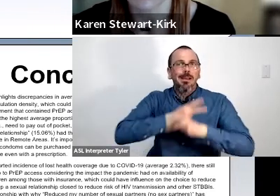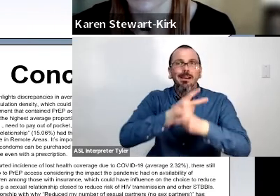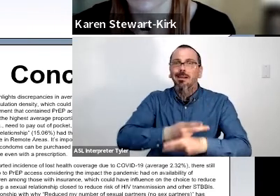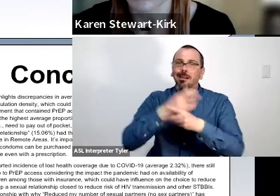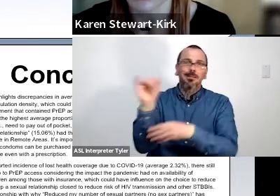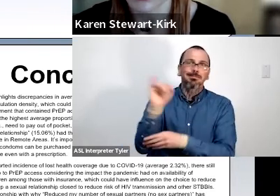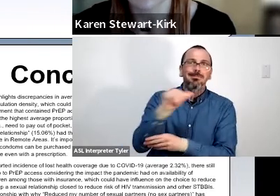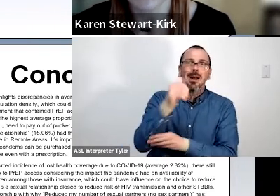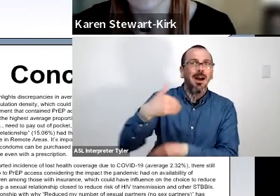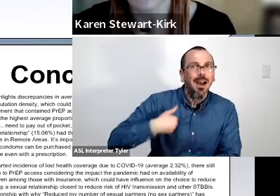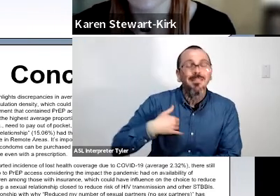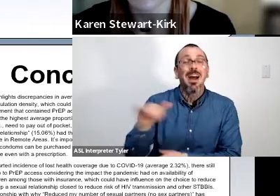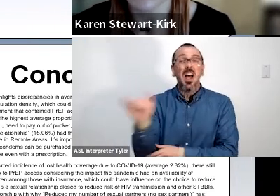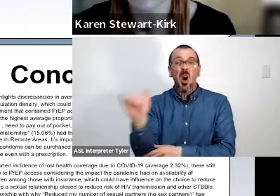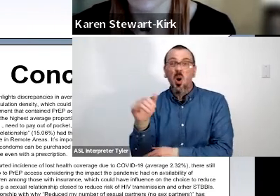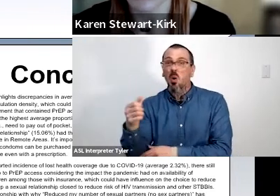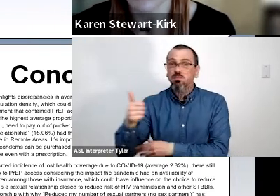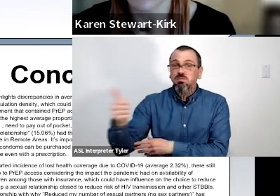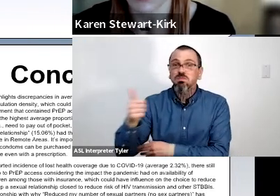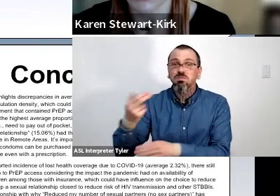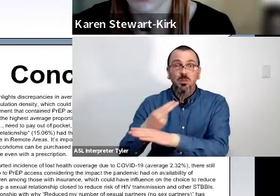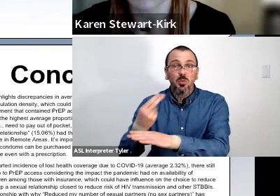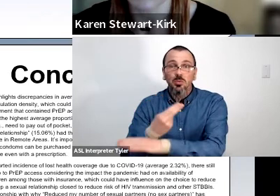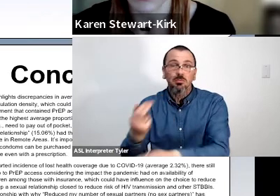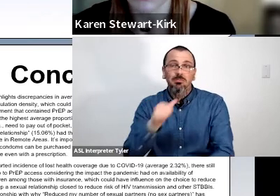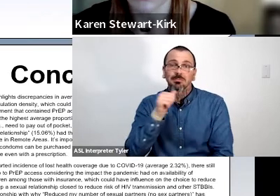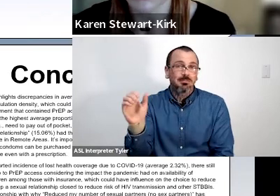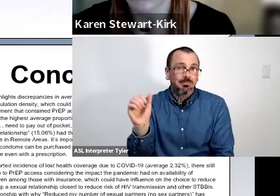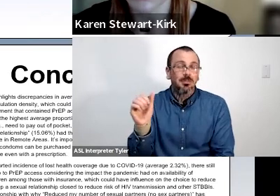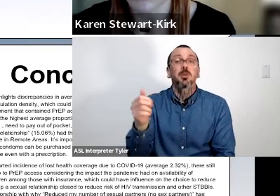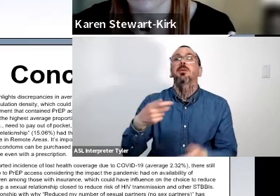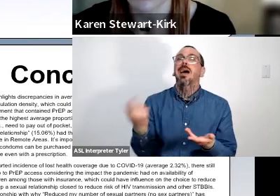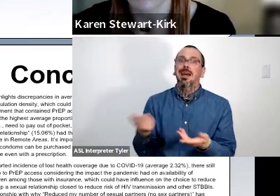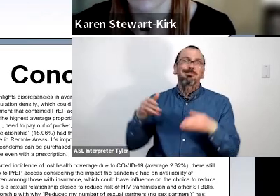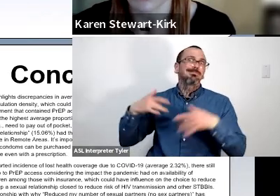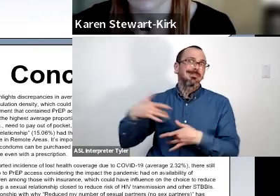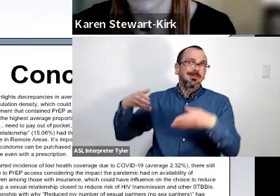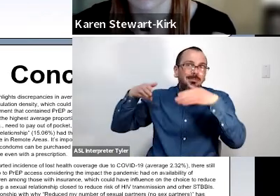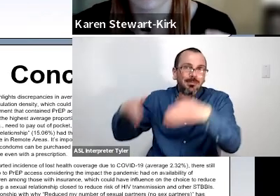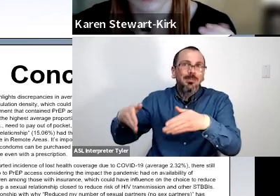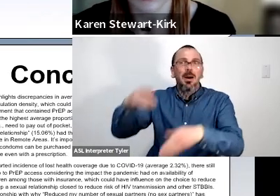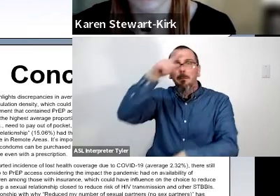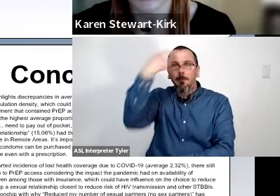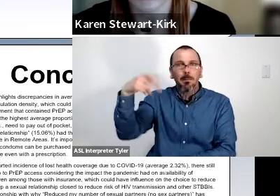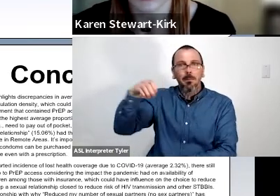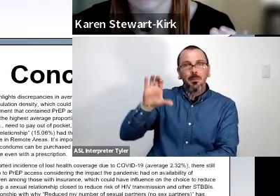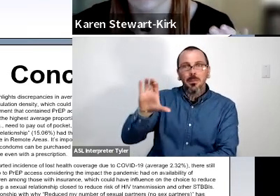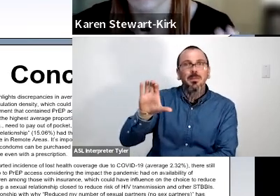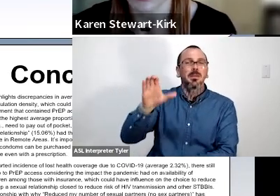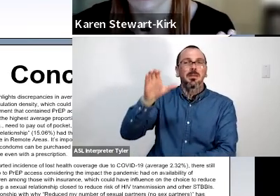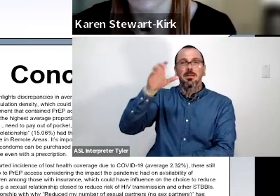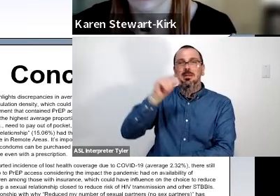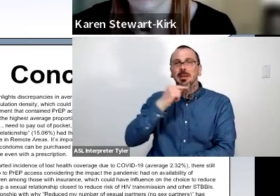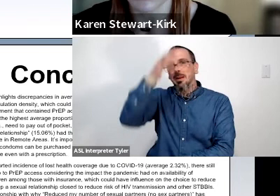health utilization, particularly among men who have sex with men who are Black, Indigenous, and persons of color, those who are uninsured, living